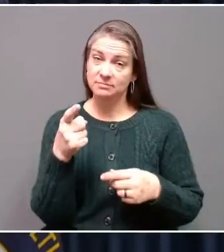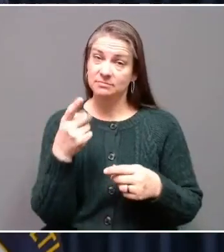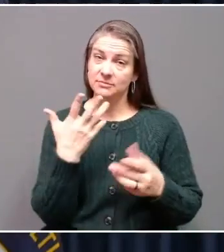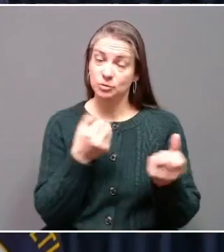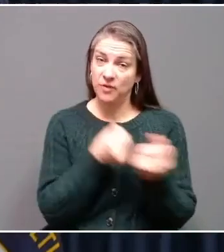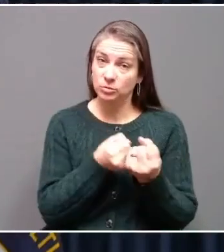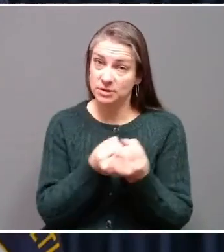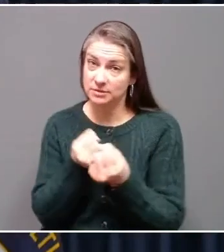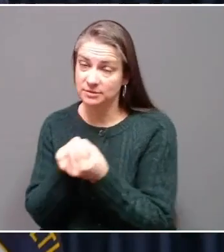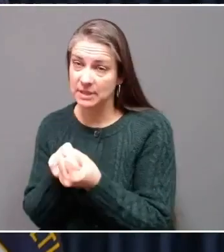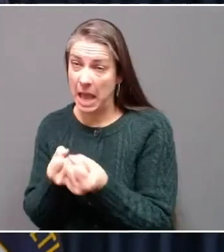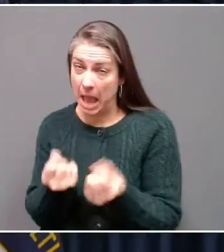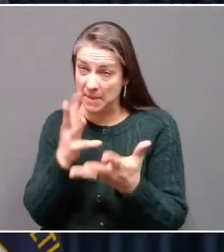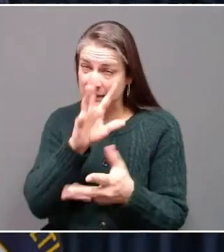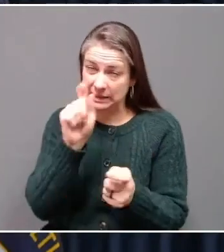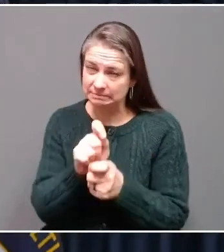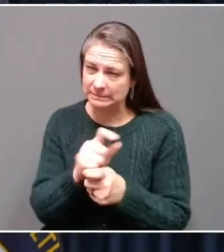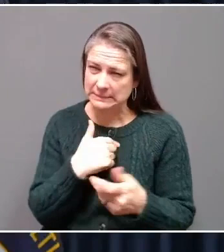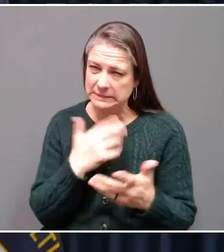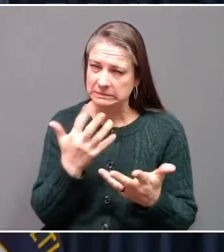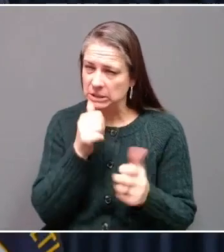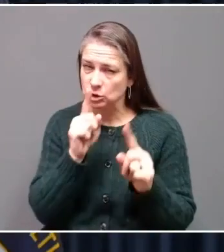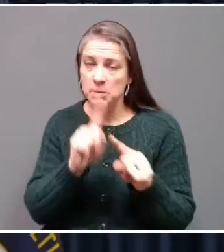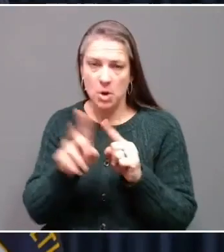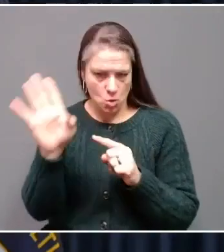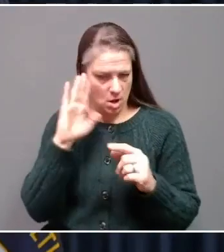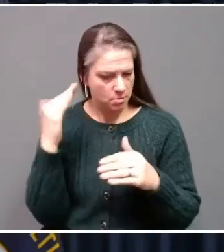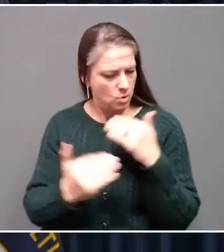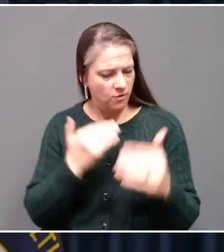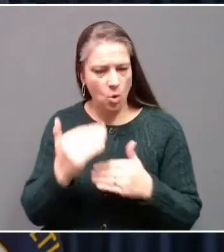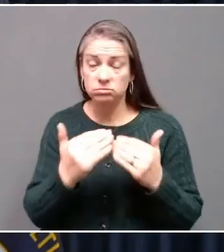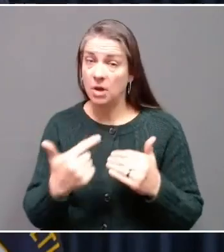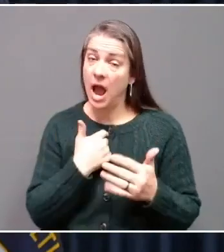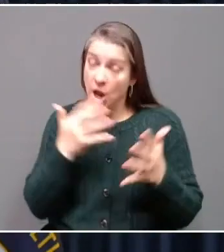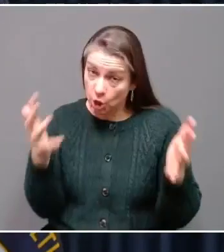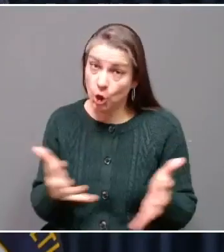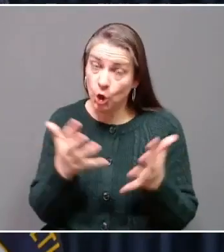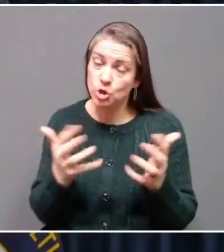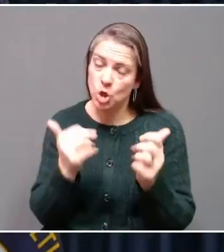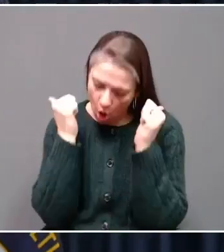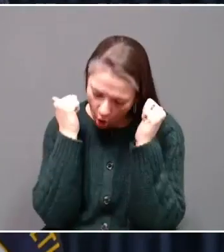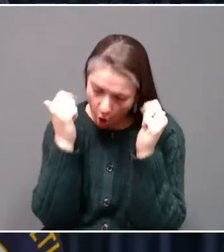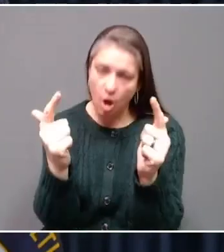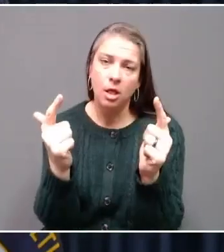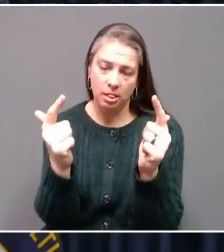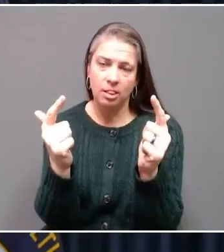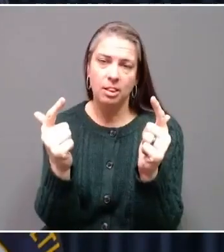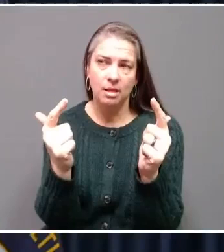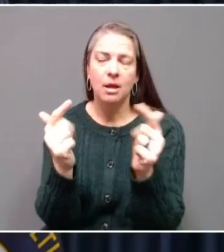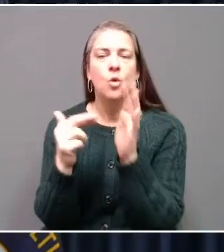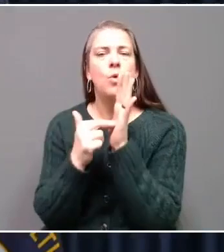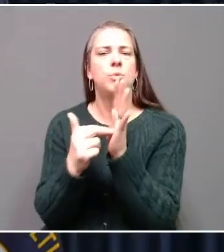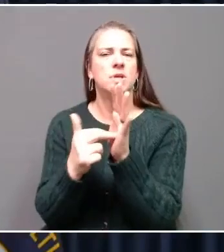whether indeed it will move forward. It's certainly something I would encourage all of our representatives and